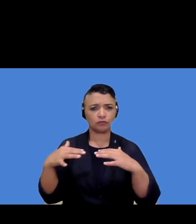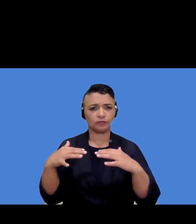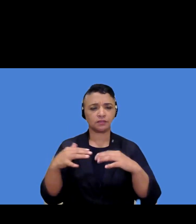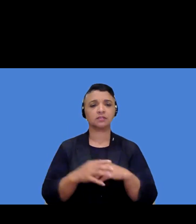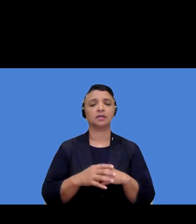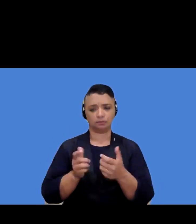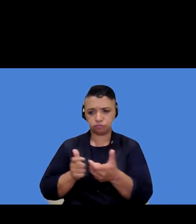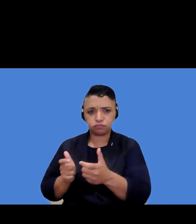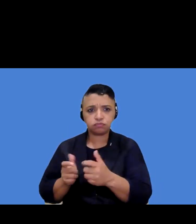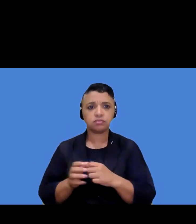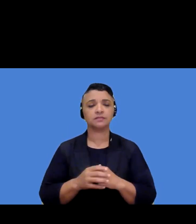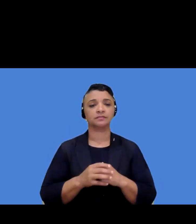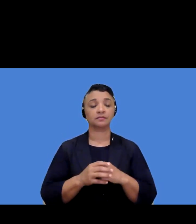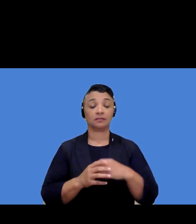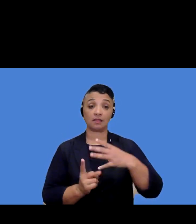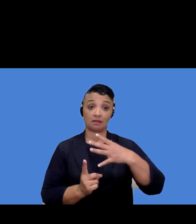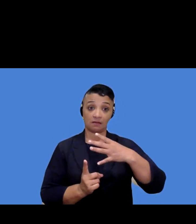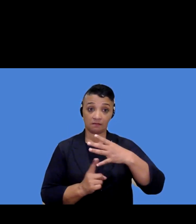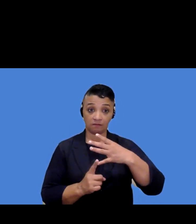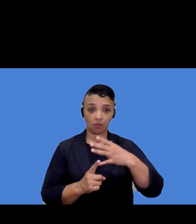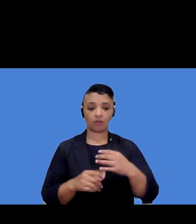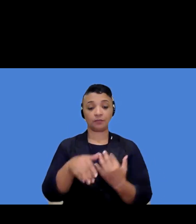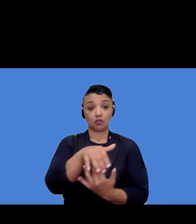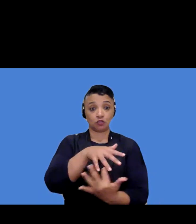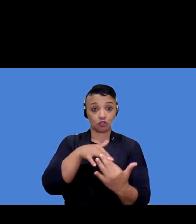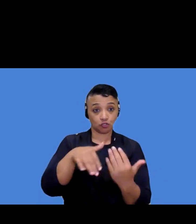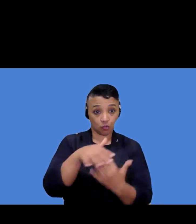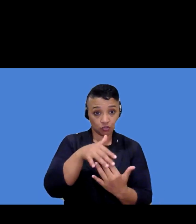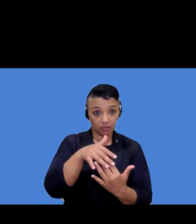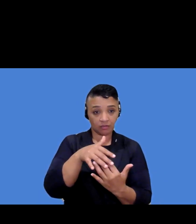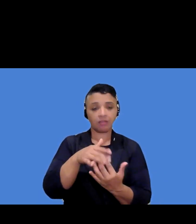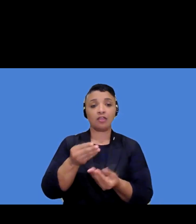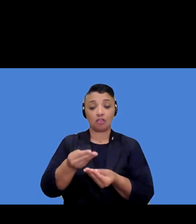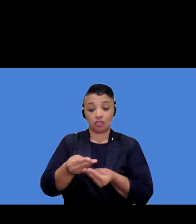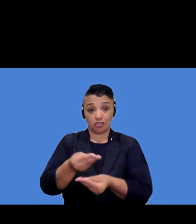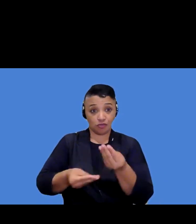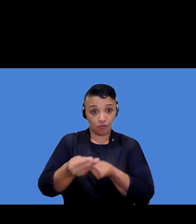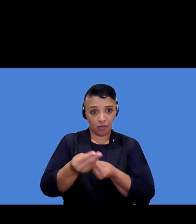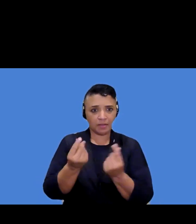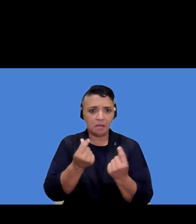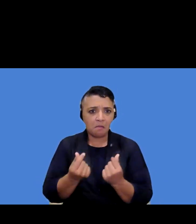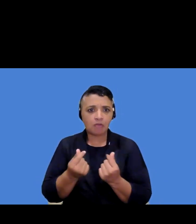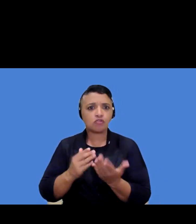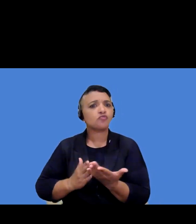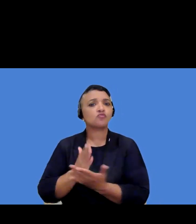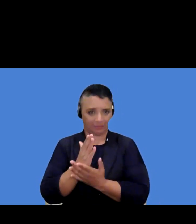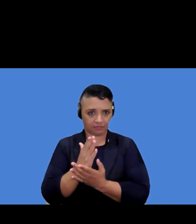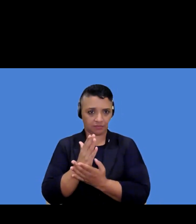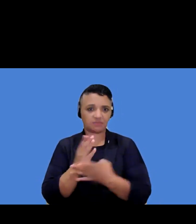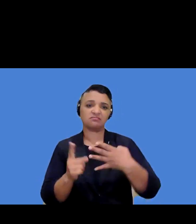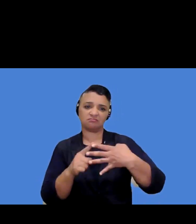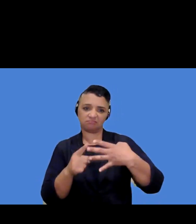4, social and economic rights. So at this stage, we're looking at the pillars